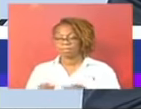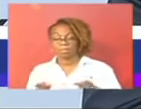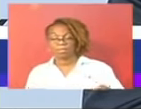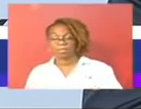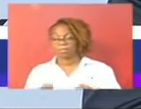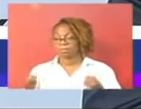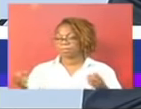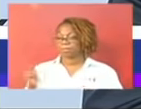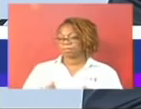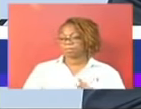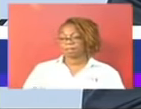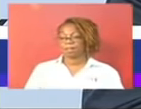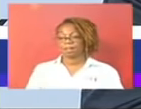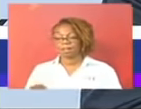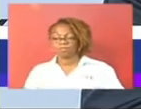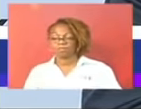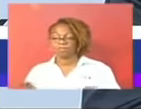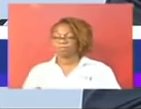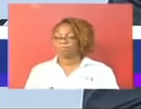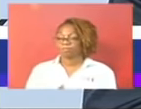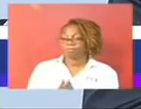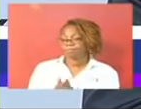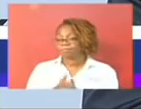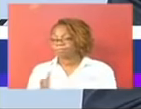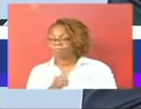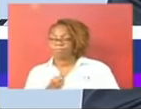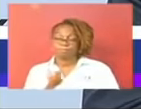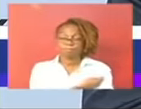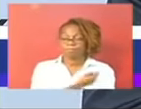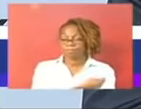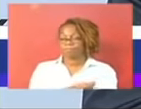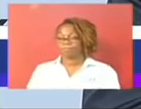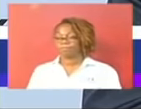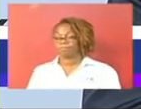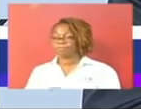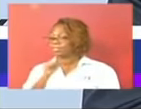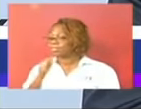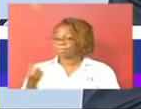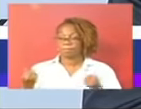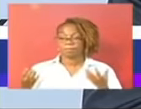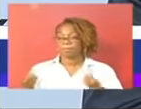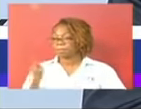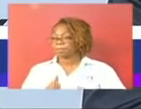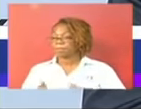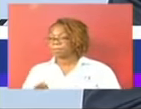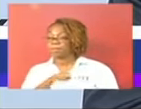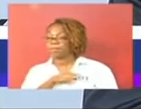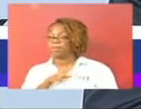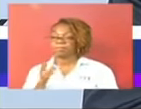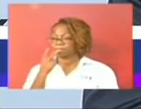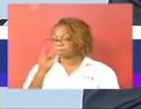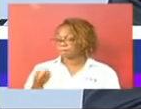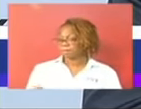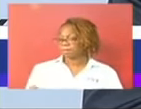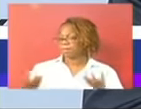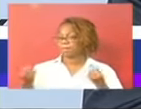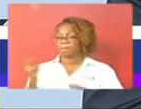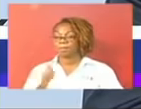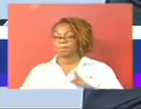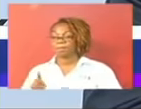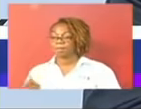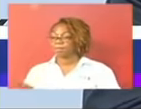access to the vaccines as they're being rolled out. So the issue of hesitancy doesn't really arise. We are seeing a great degree of vaccine acceptance, and we